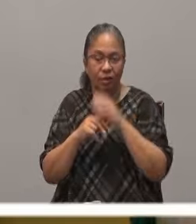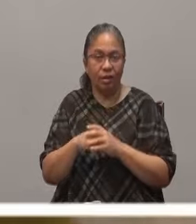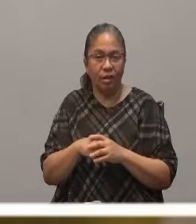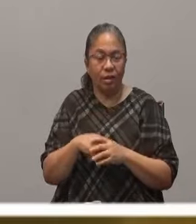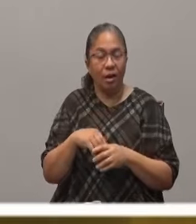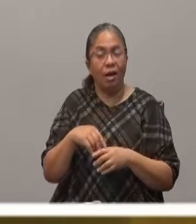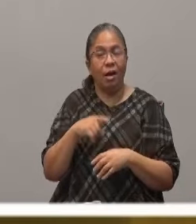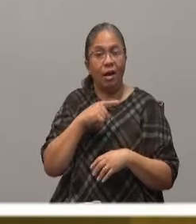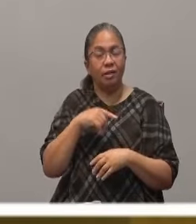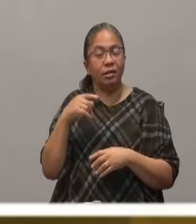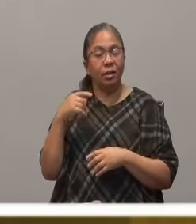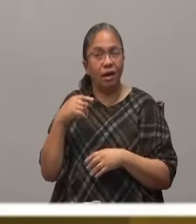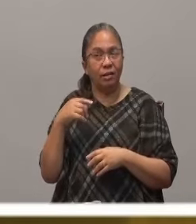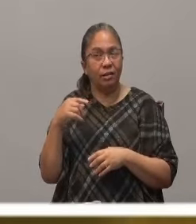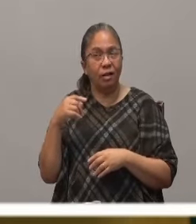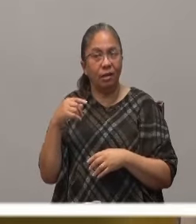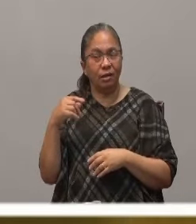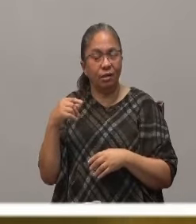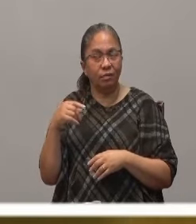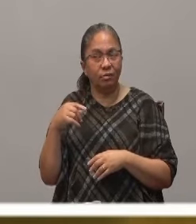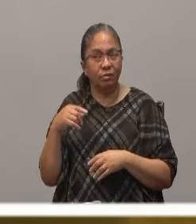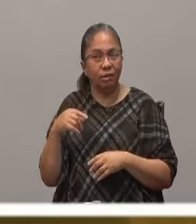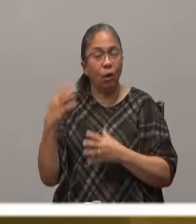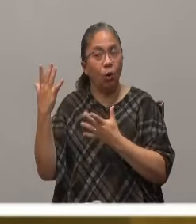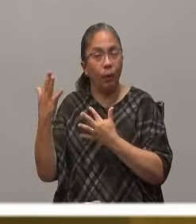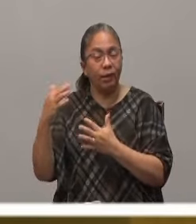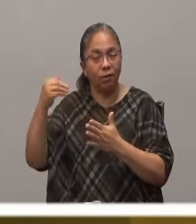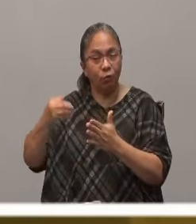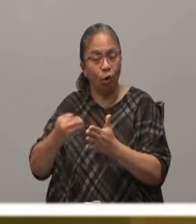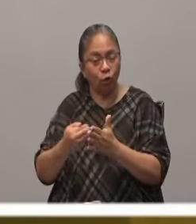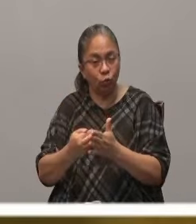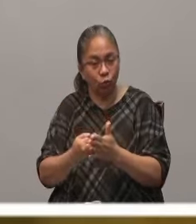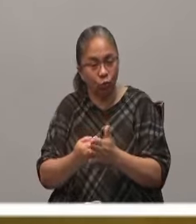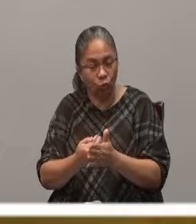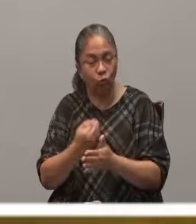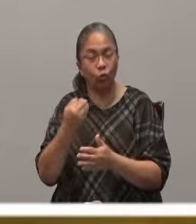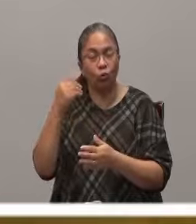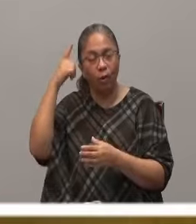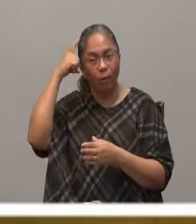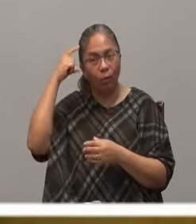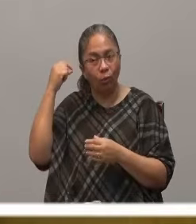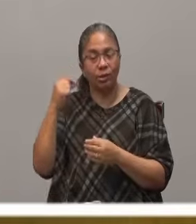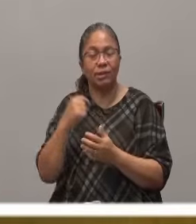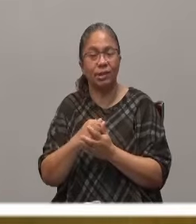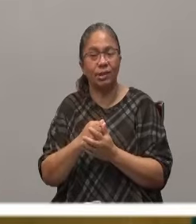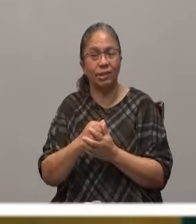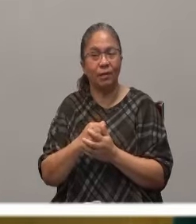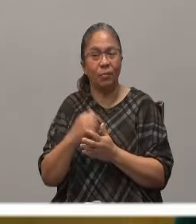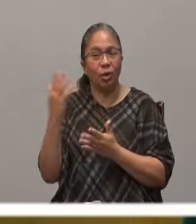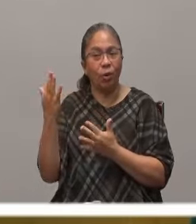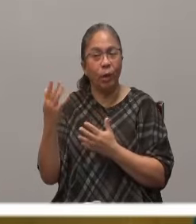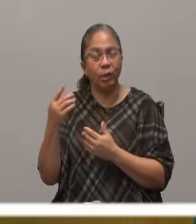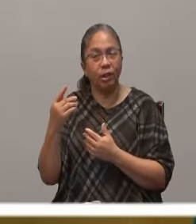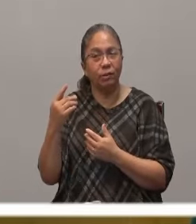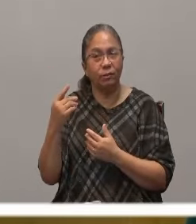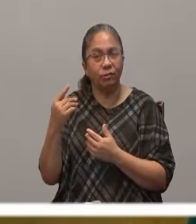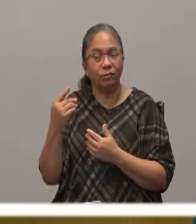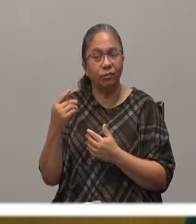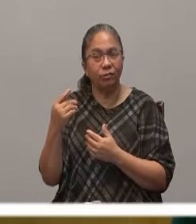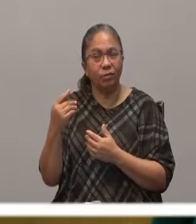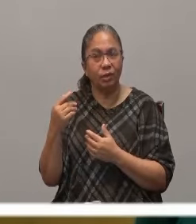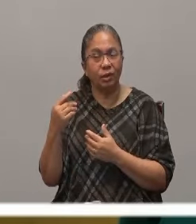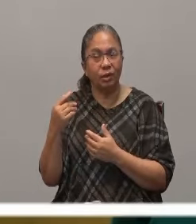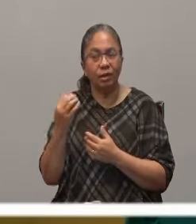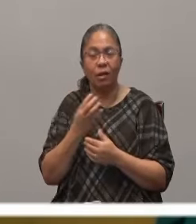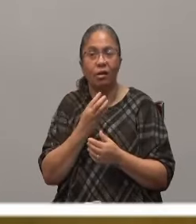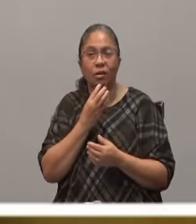and a new Elijah to come. And a first century Jew would have expected that